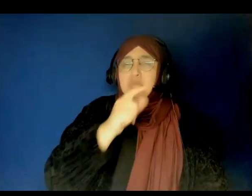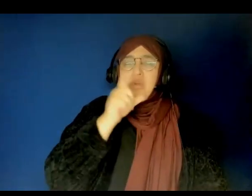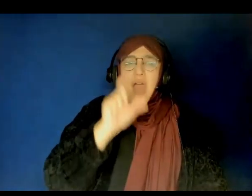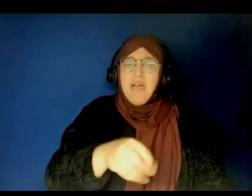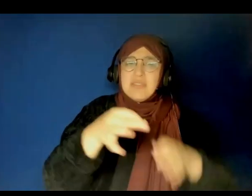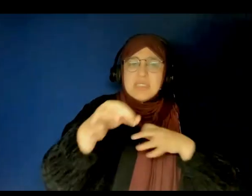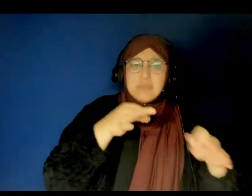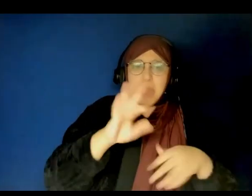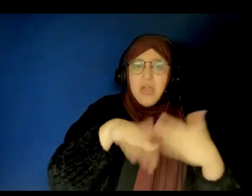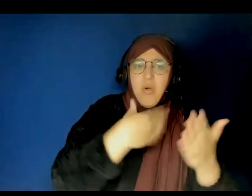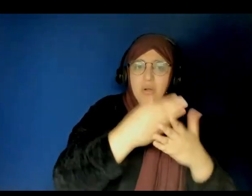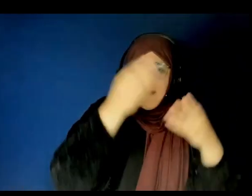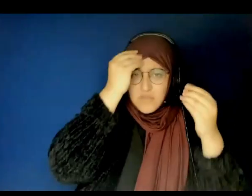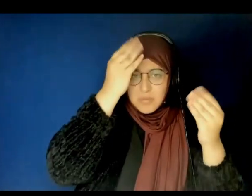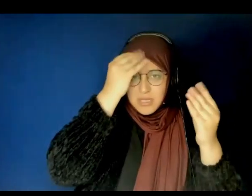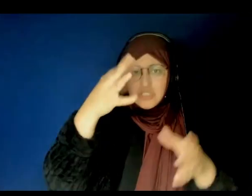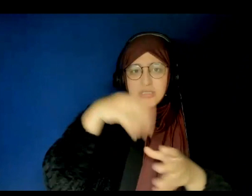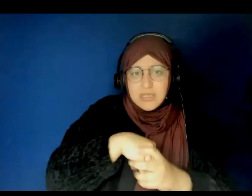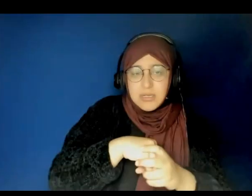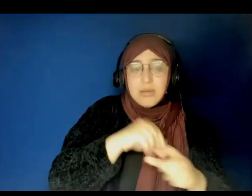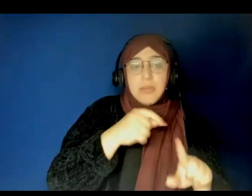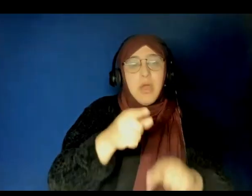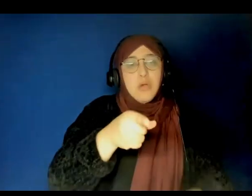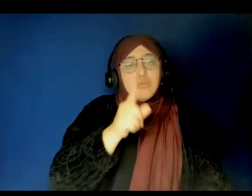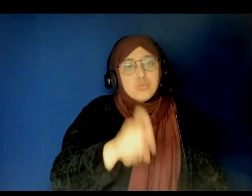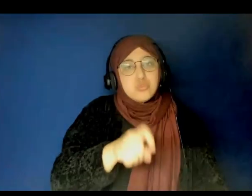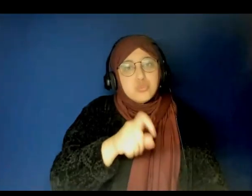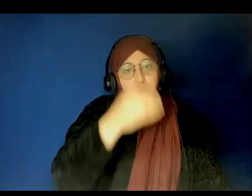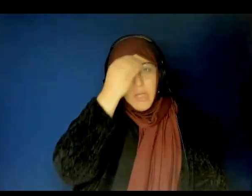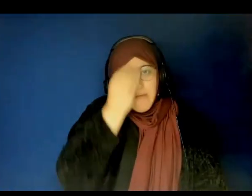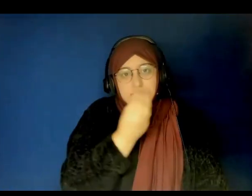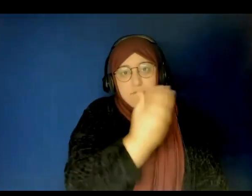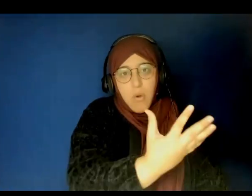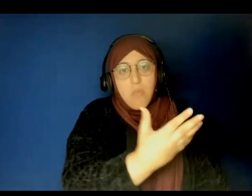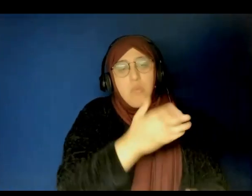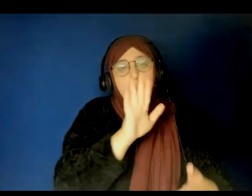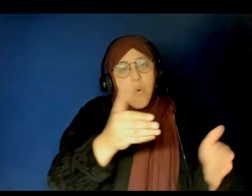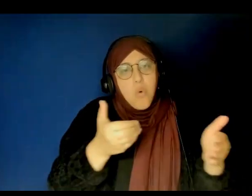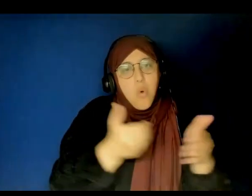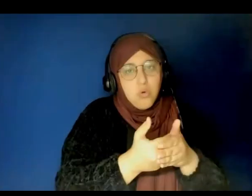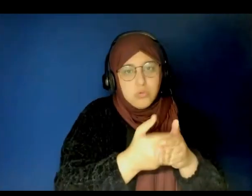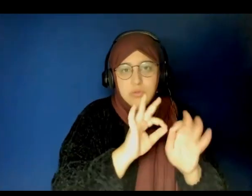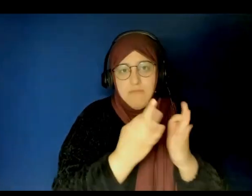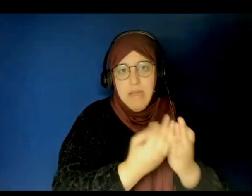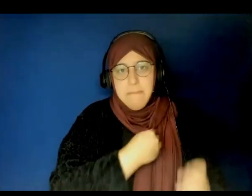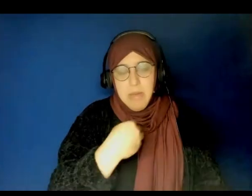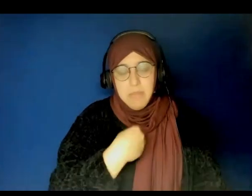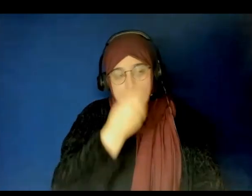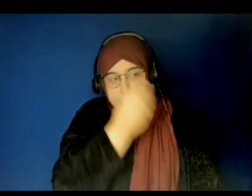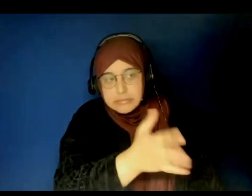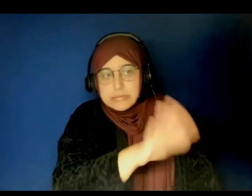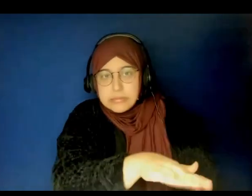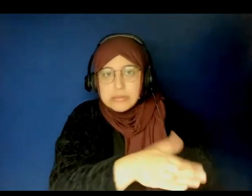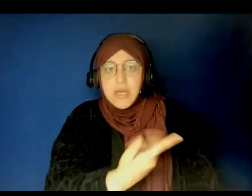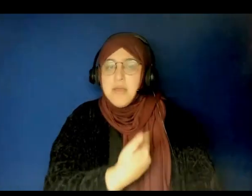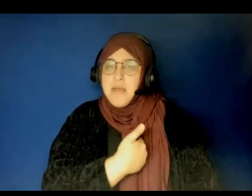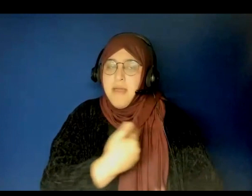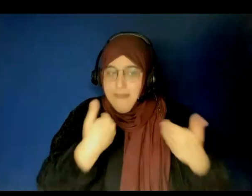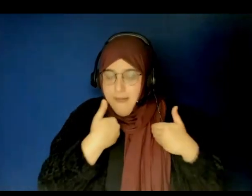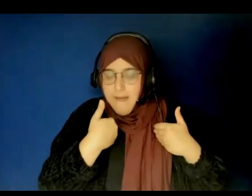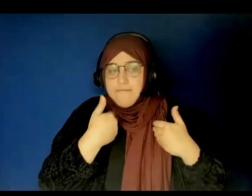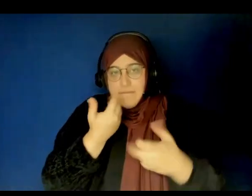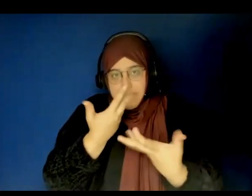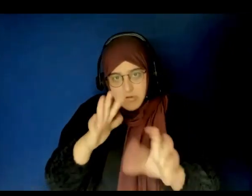that's in it, but you should inform the closest family members to you, hey, I've created a